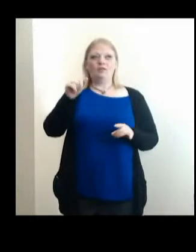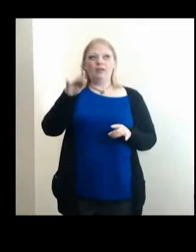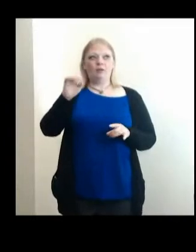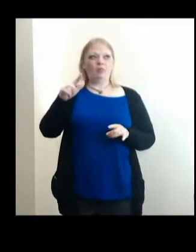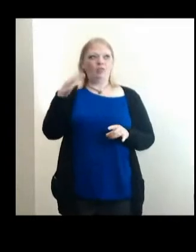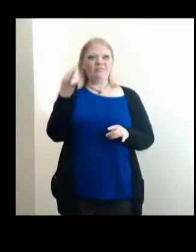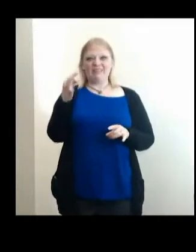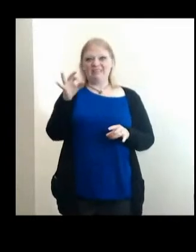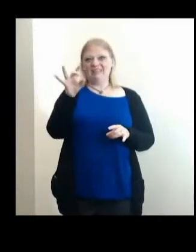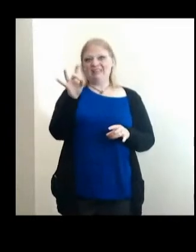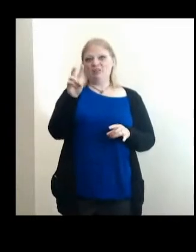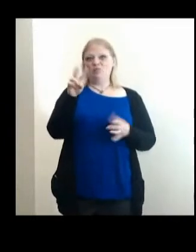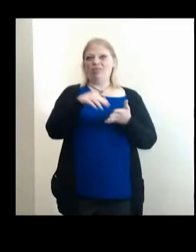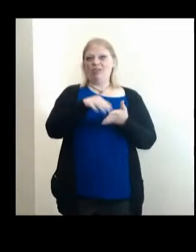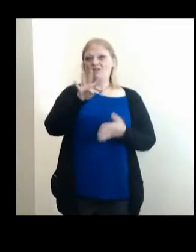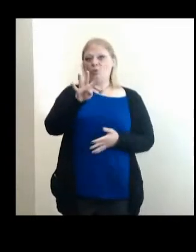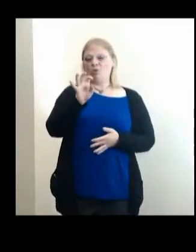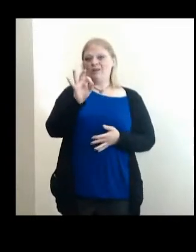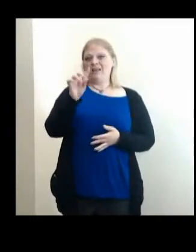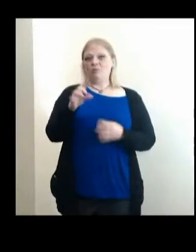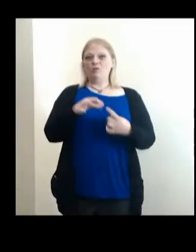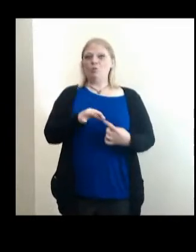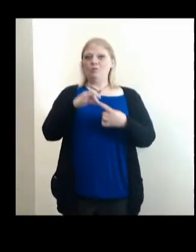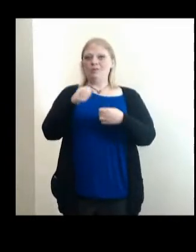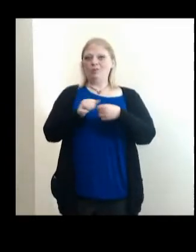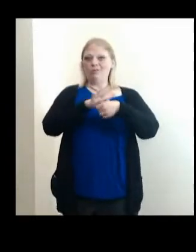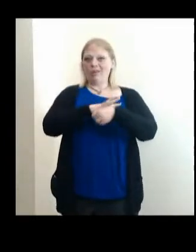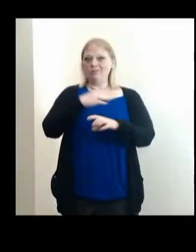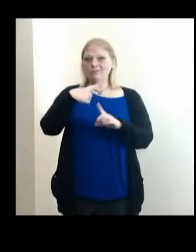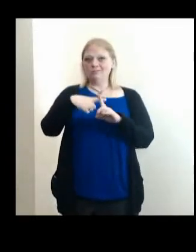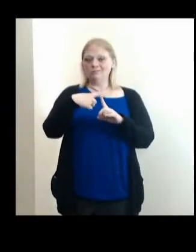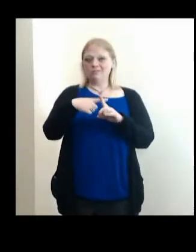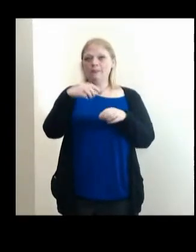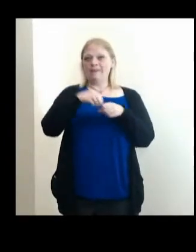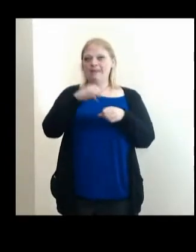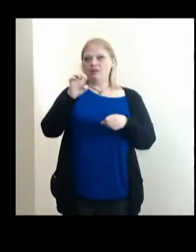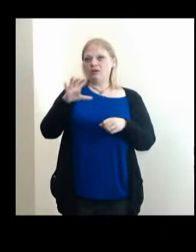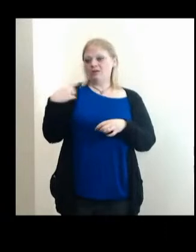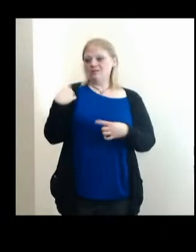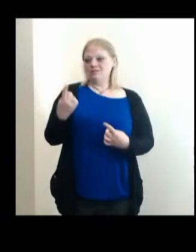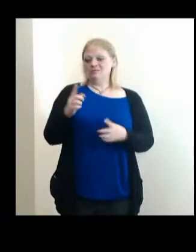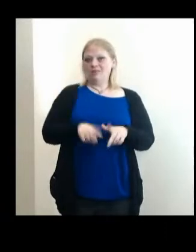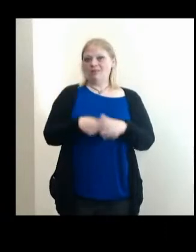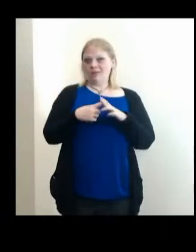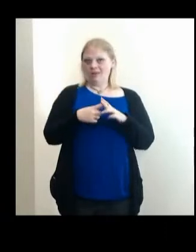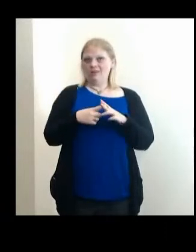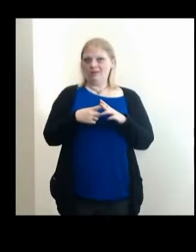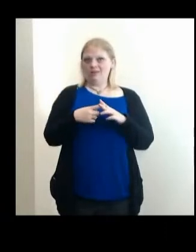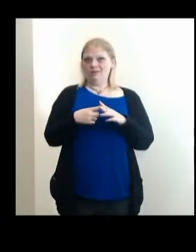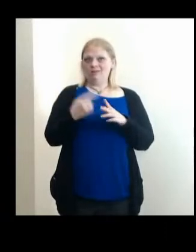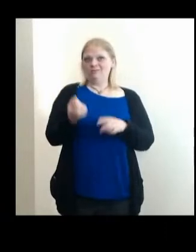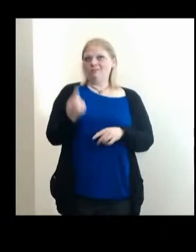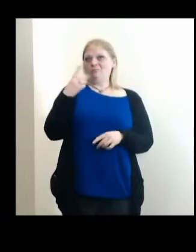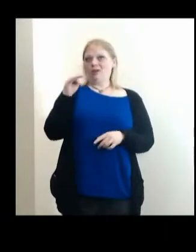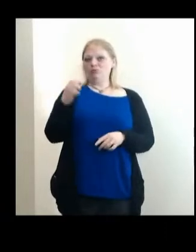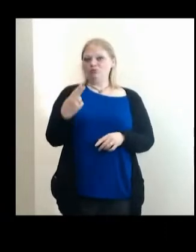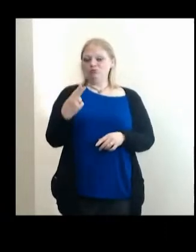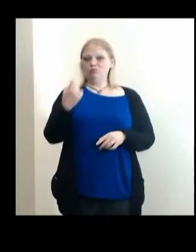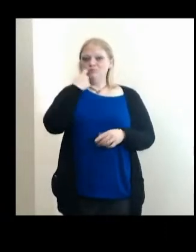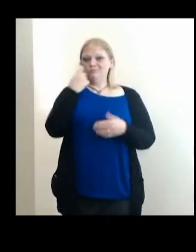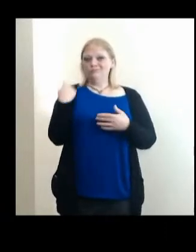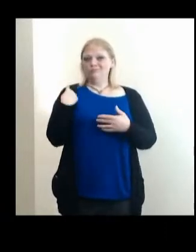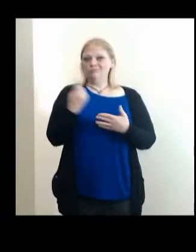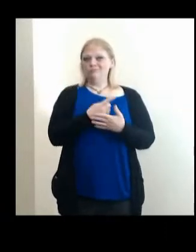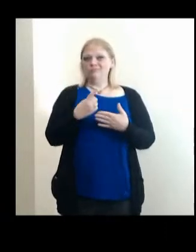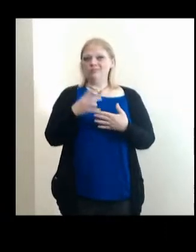there are 82,491 unique COVID-19 cases in Erie County since the beginning of the pandemic. In the past week,